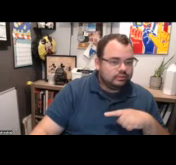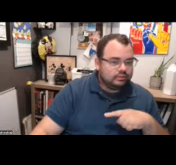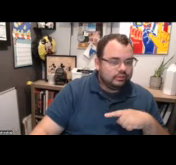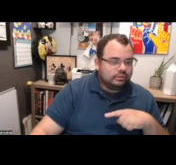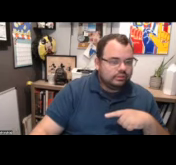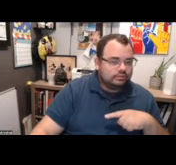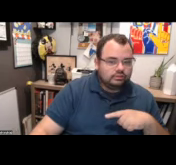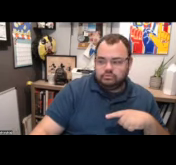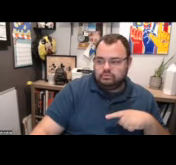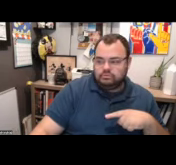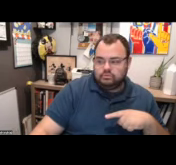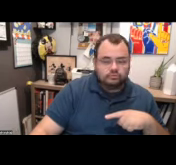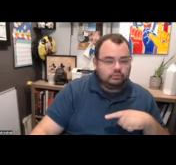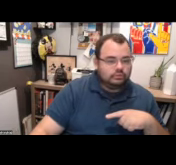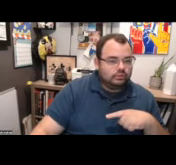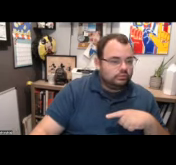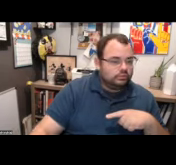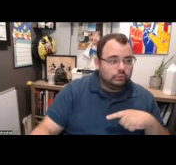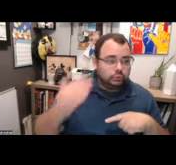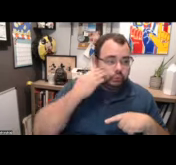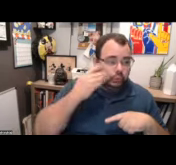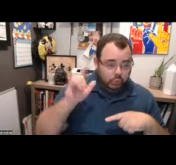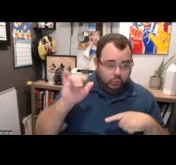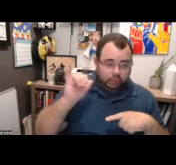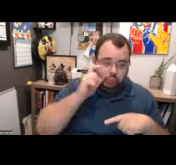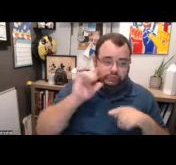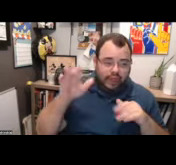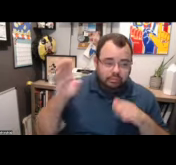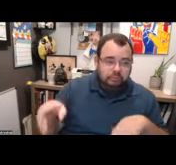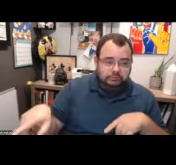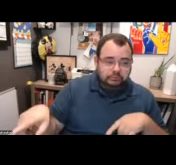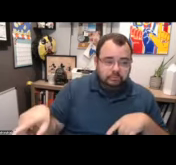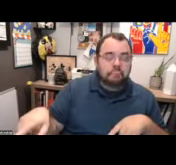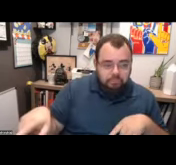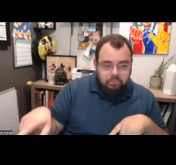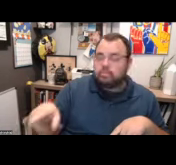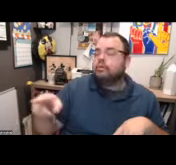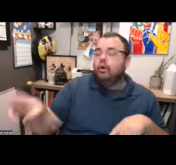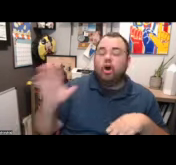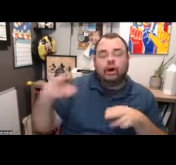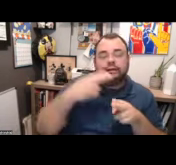young girl who is now older, obviously. Do you know who that is?